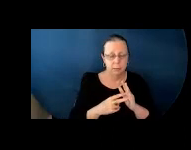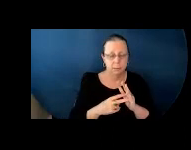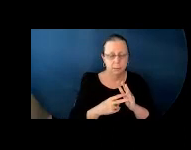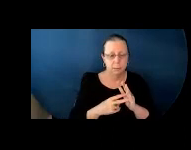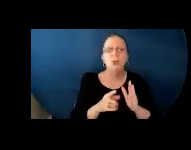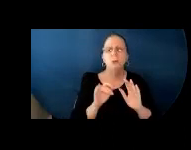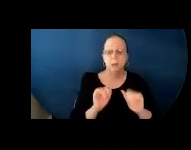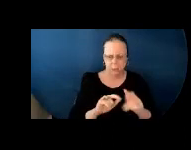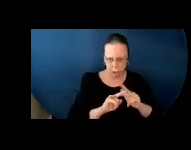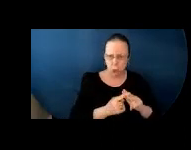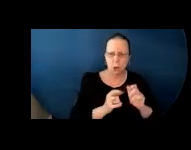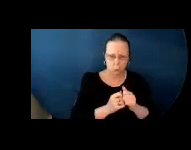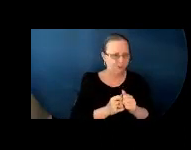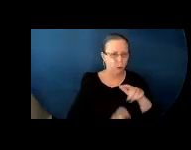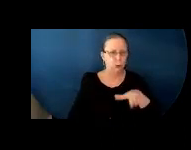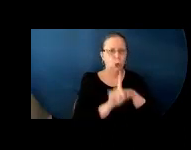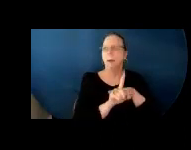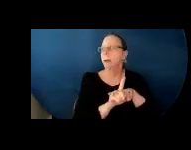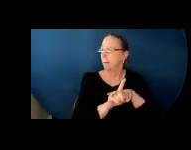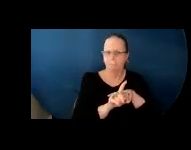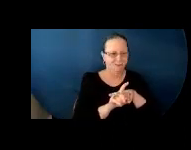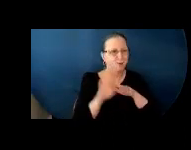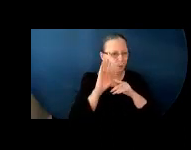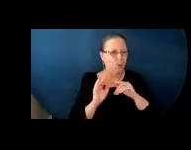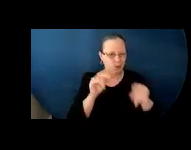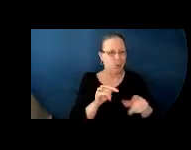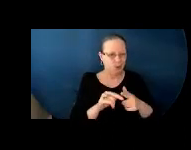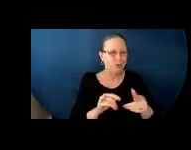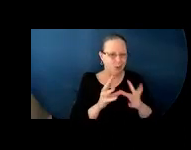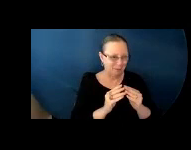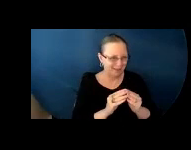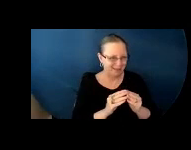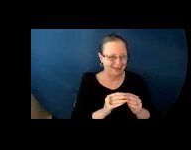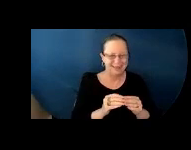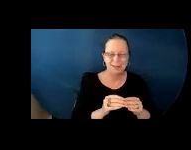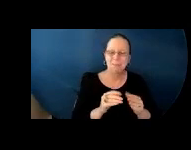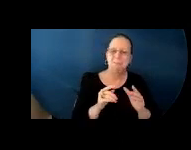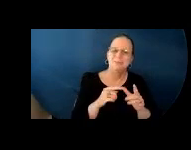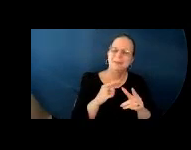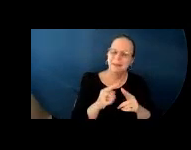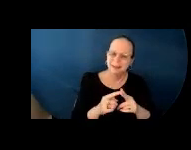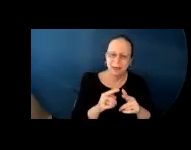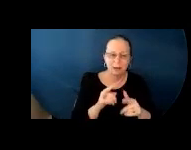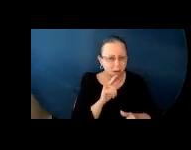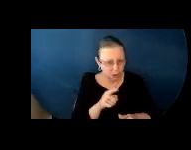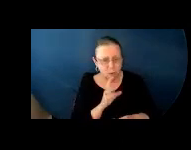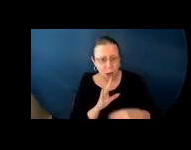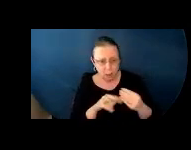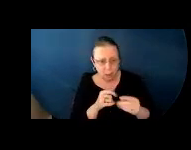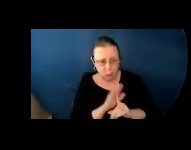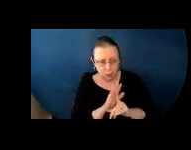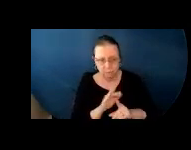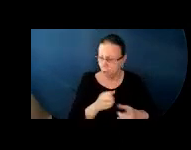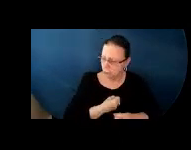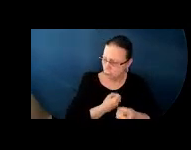you can start with showing up, right? Are you going to the meeting? And then are you talking about yourself? Are you sharing